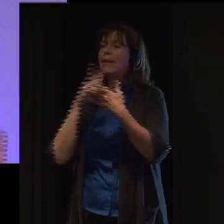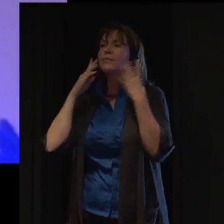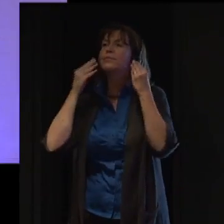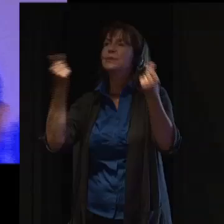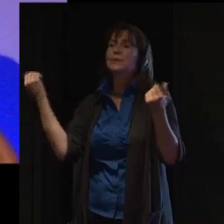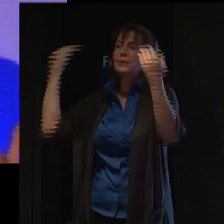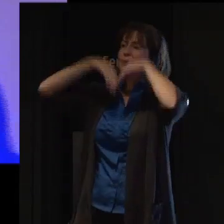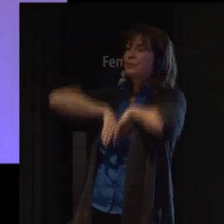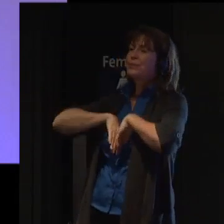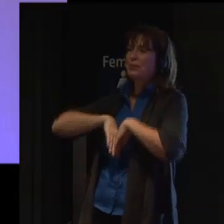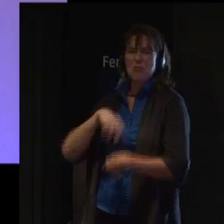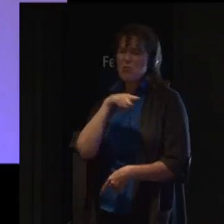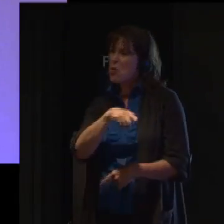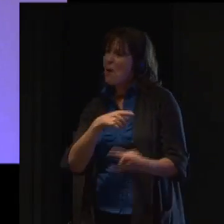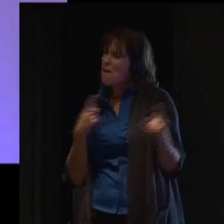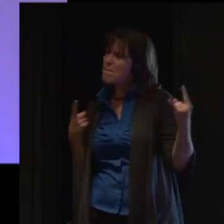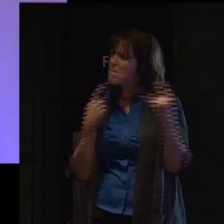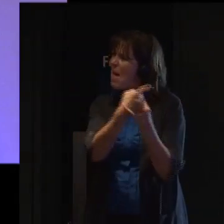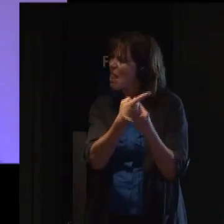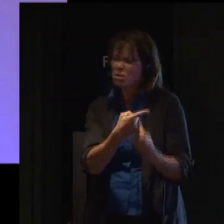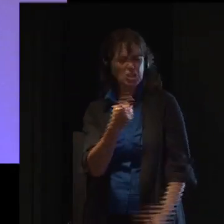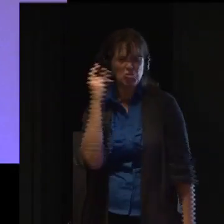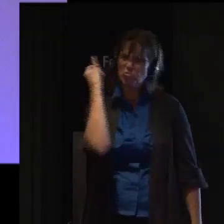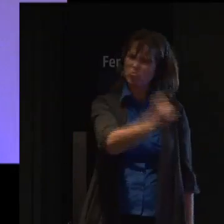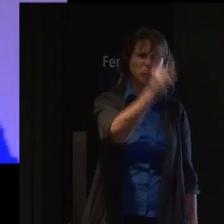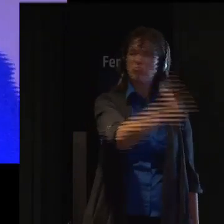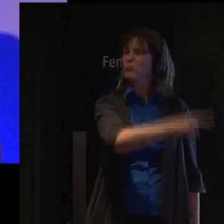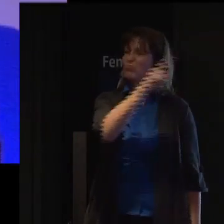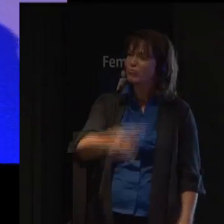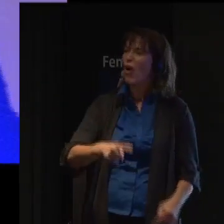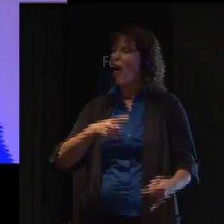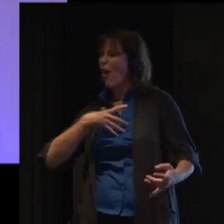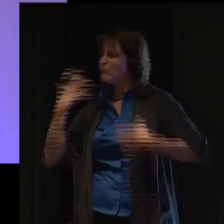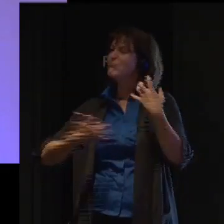So it's a very good feedback, so they can really